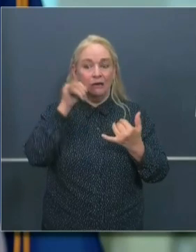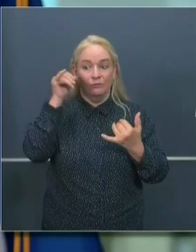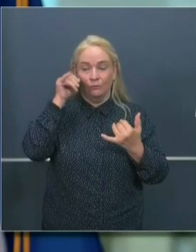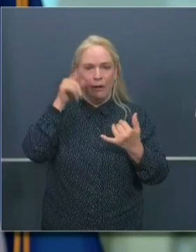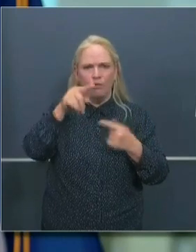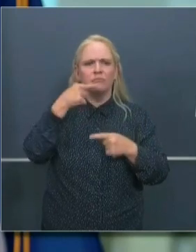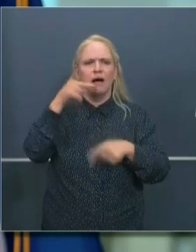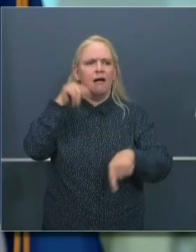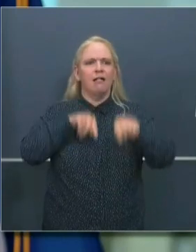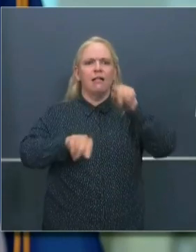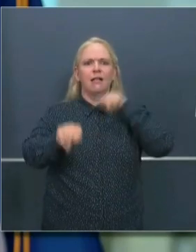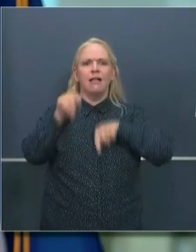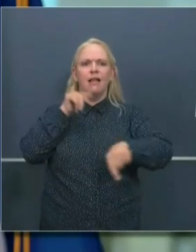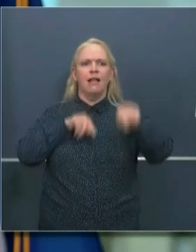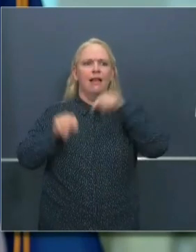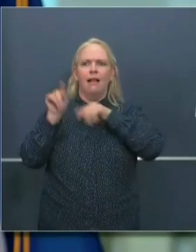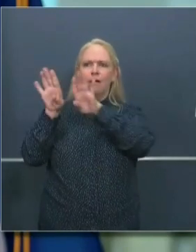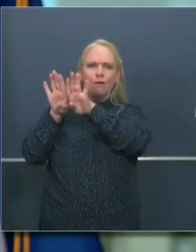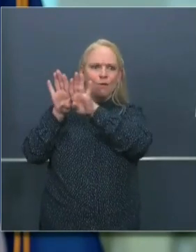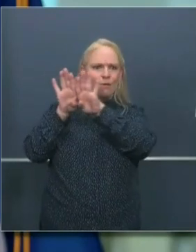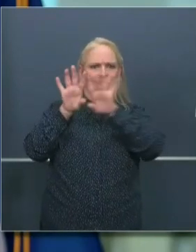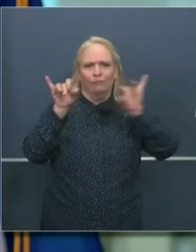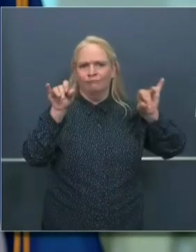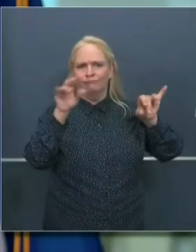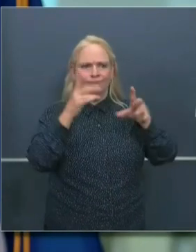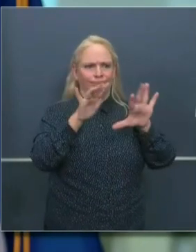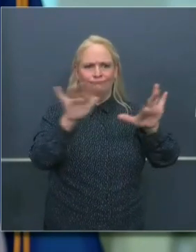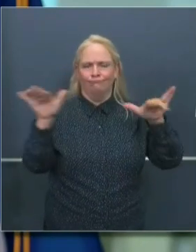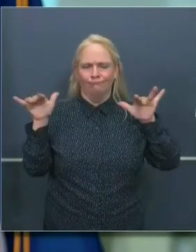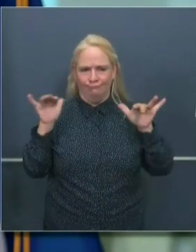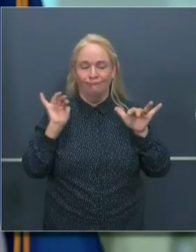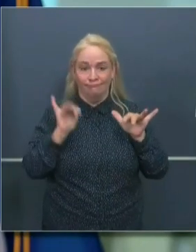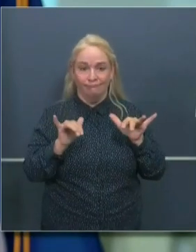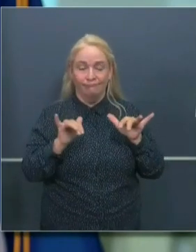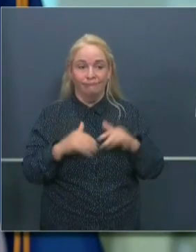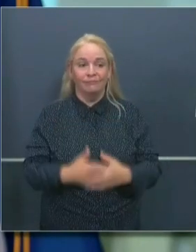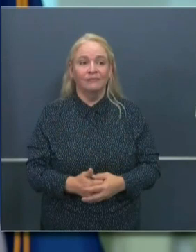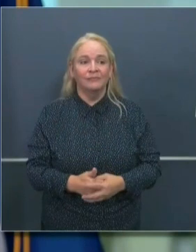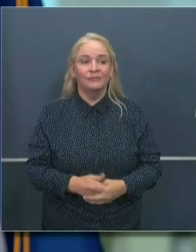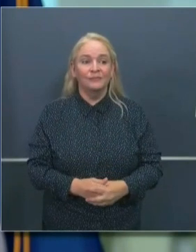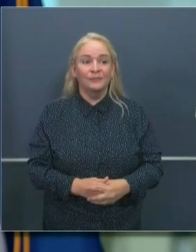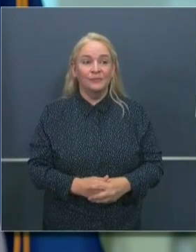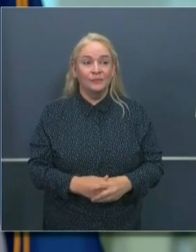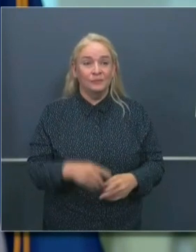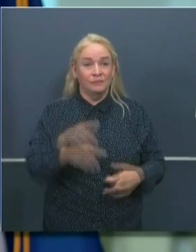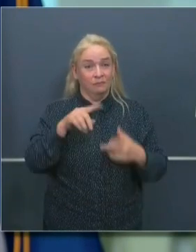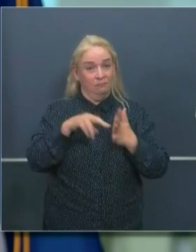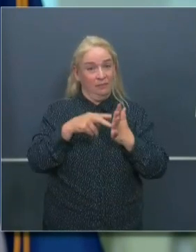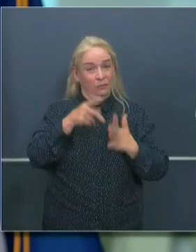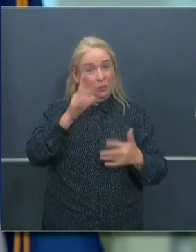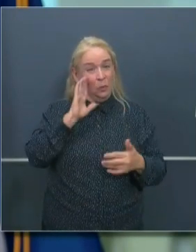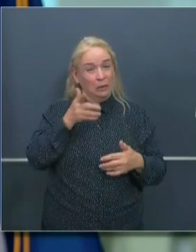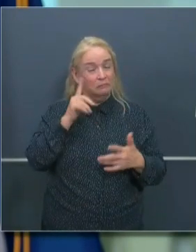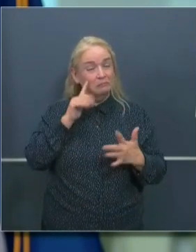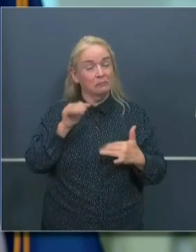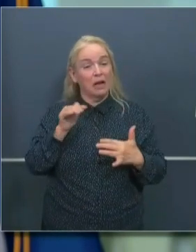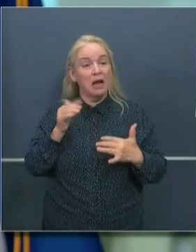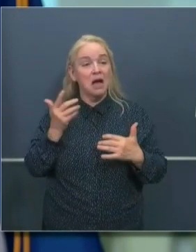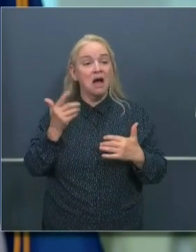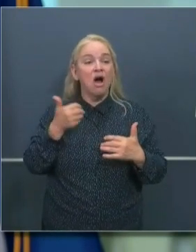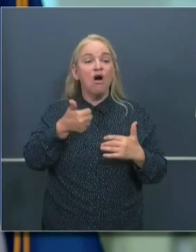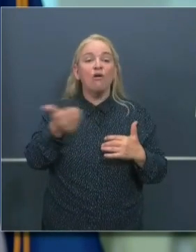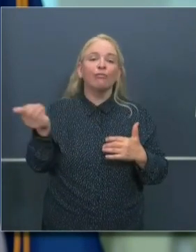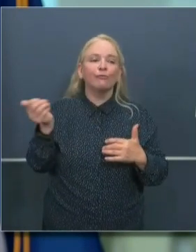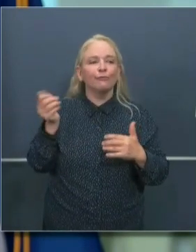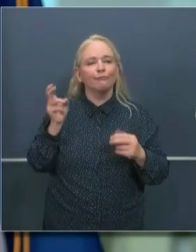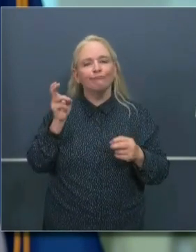approach so far that's going to inform any changes to how those counties reopen at